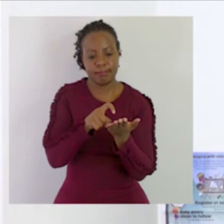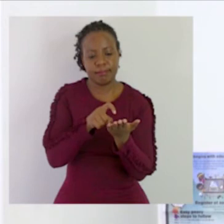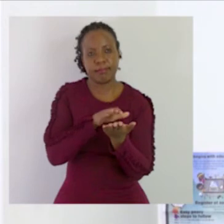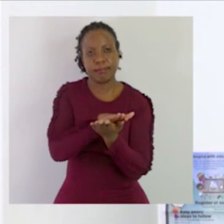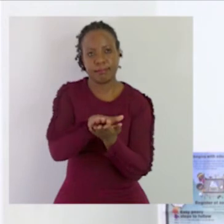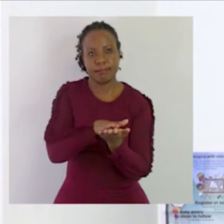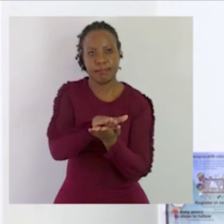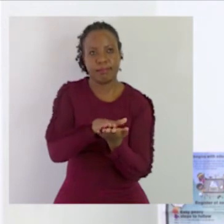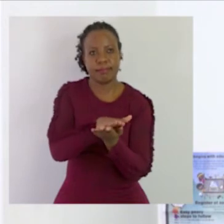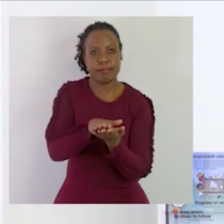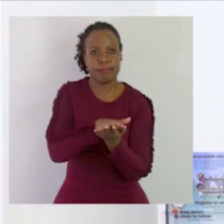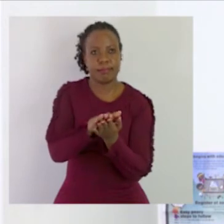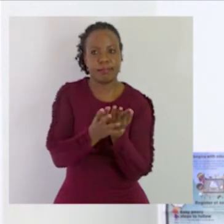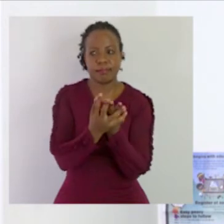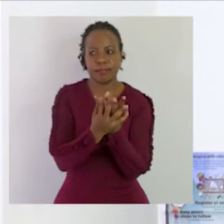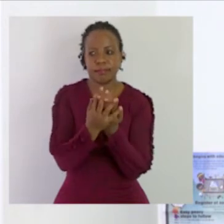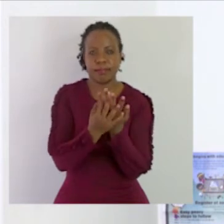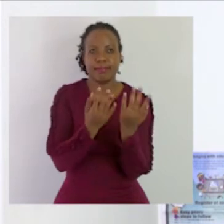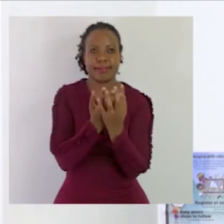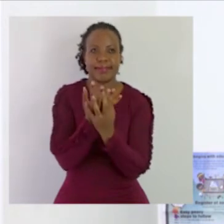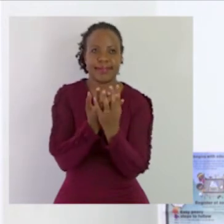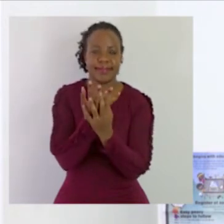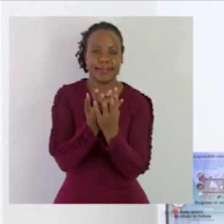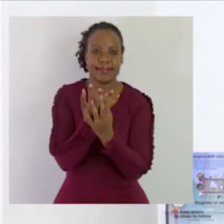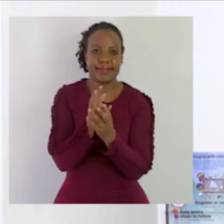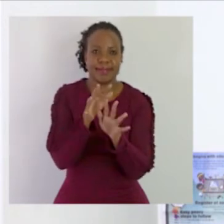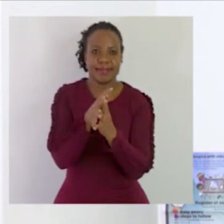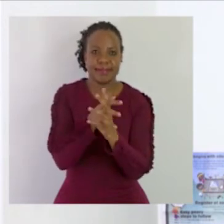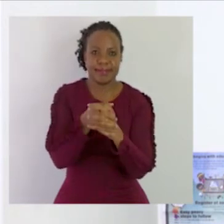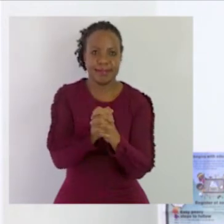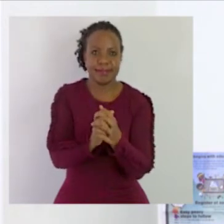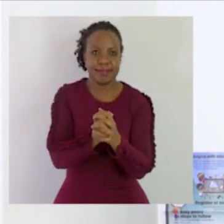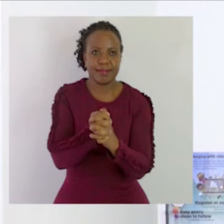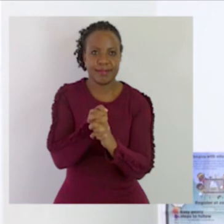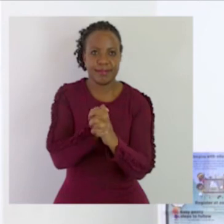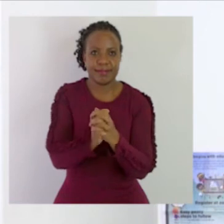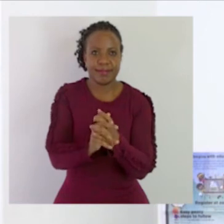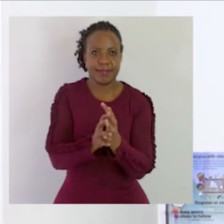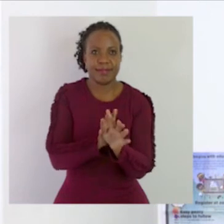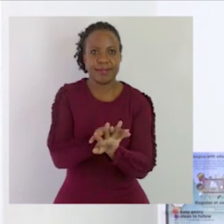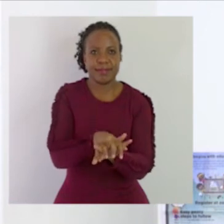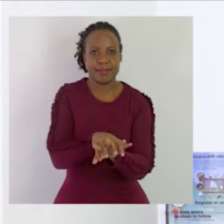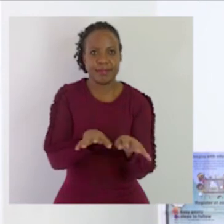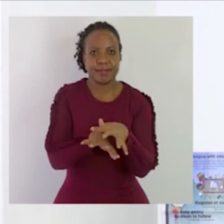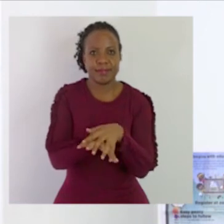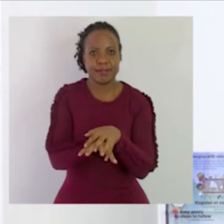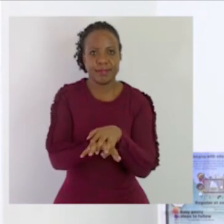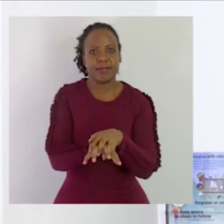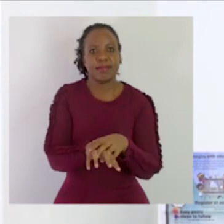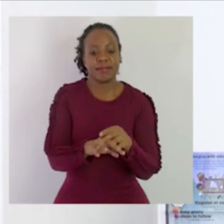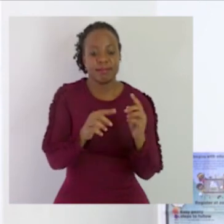Inside the palm, outside, in between the fingers, and let's